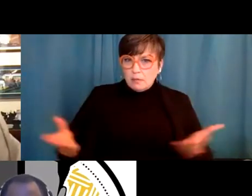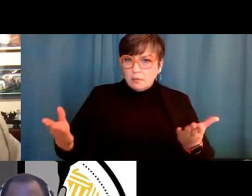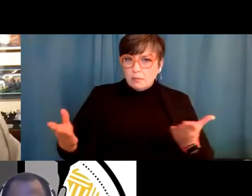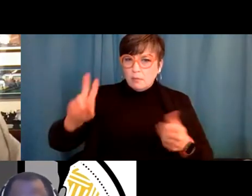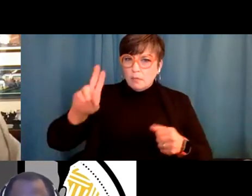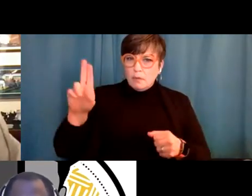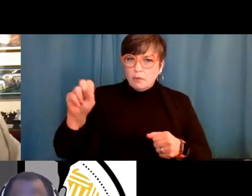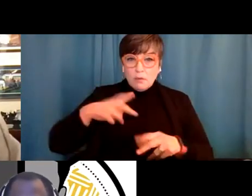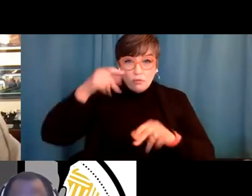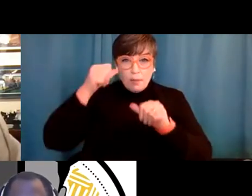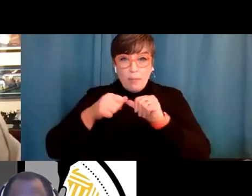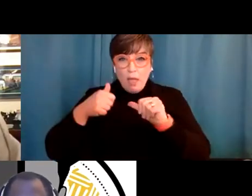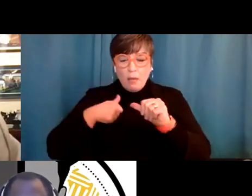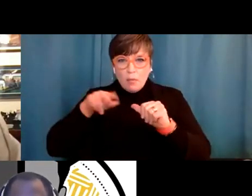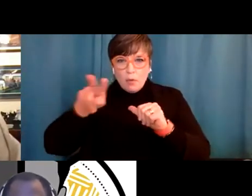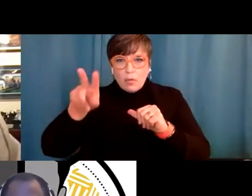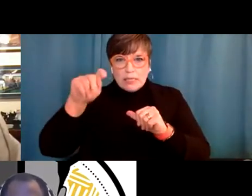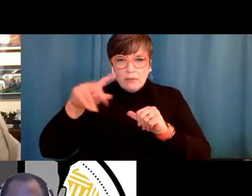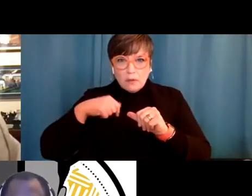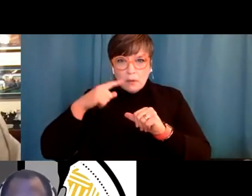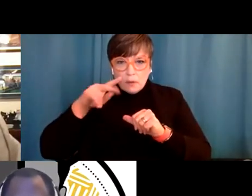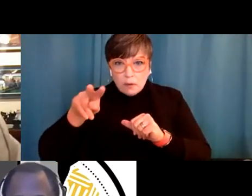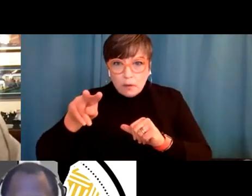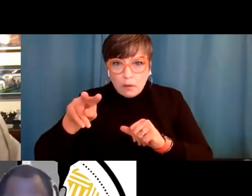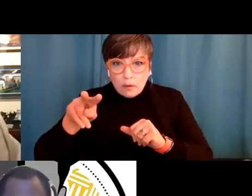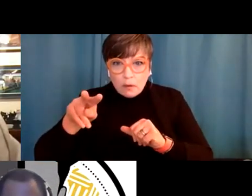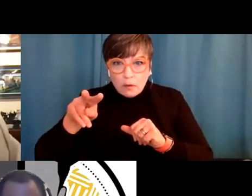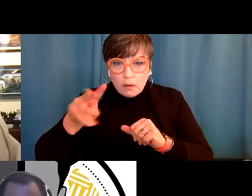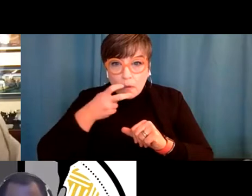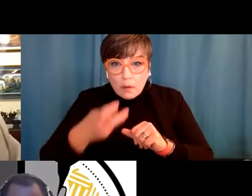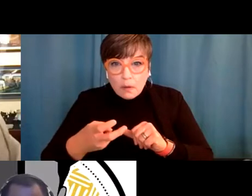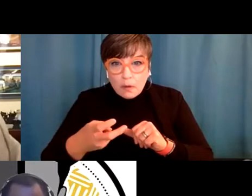the television transfixed, not believing that which what I was seeing.